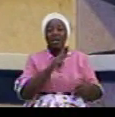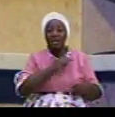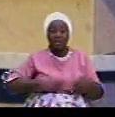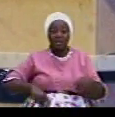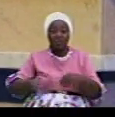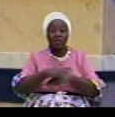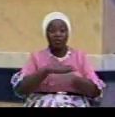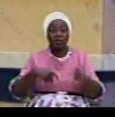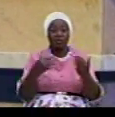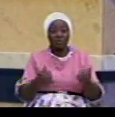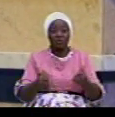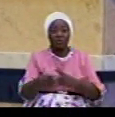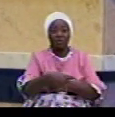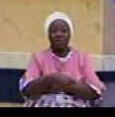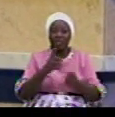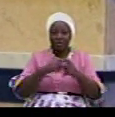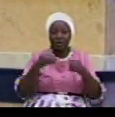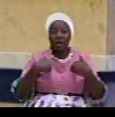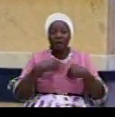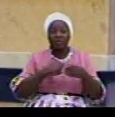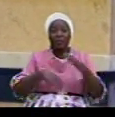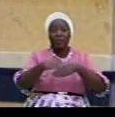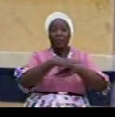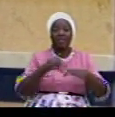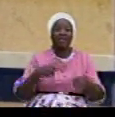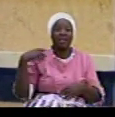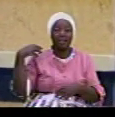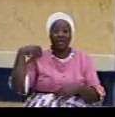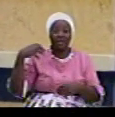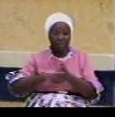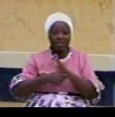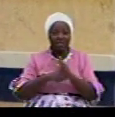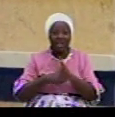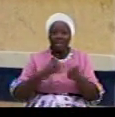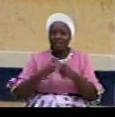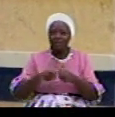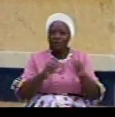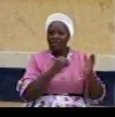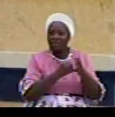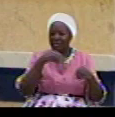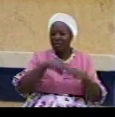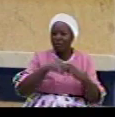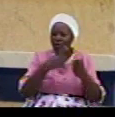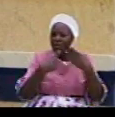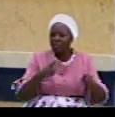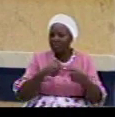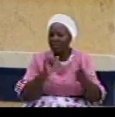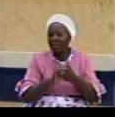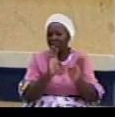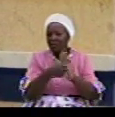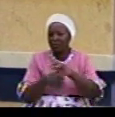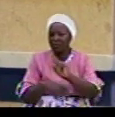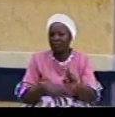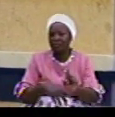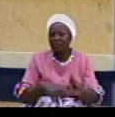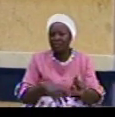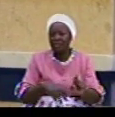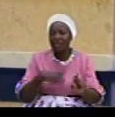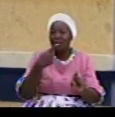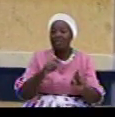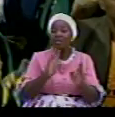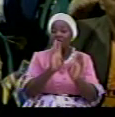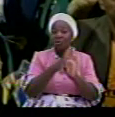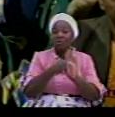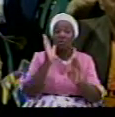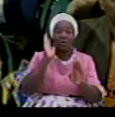the master key, and you put it in. What will happen to that door? The door will open.